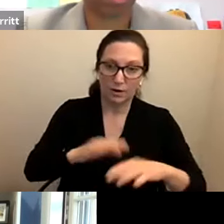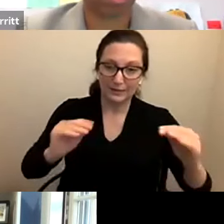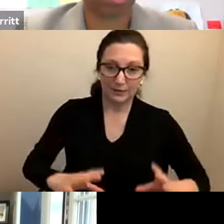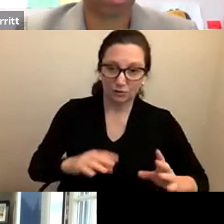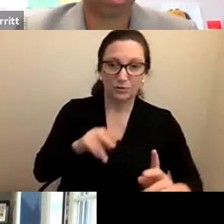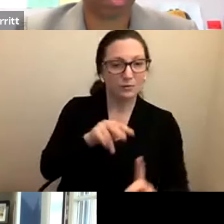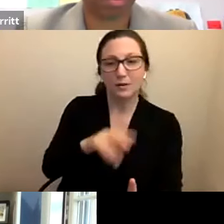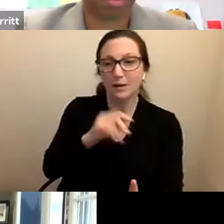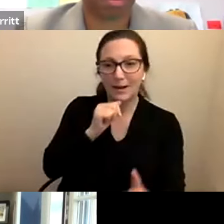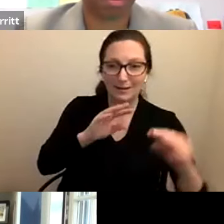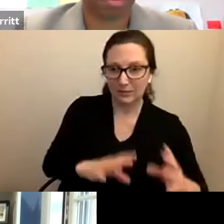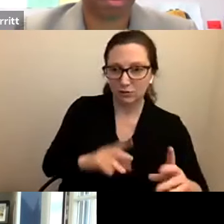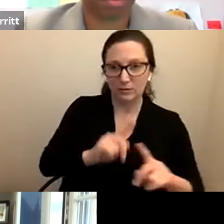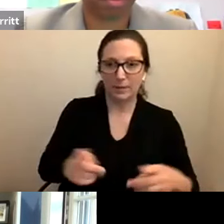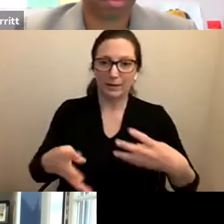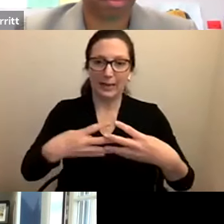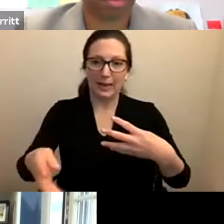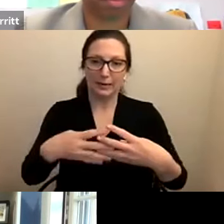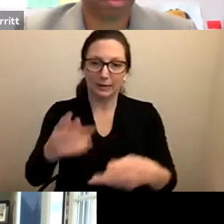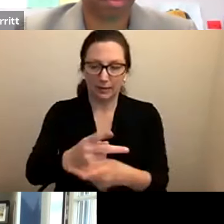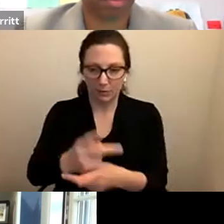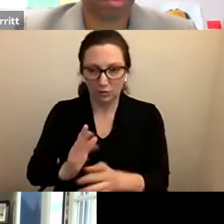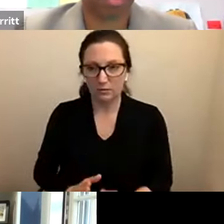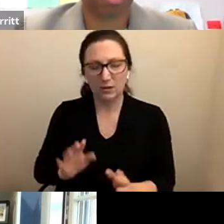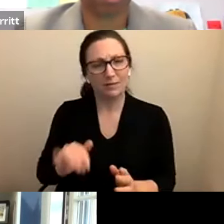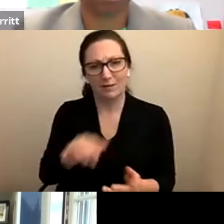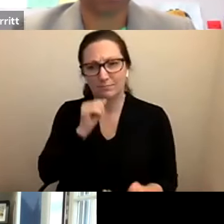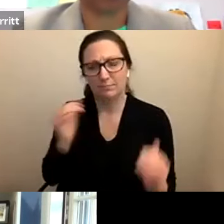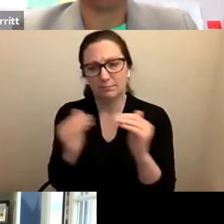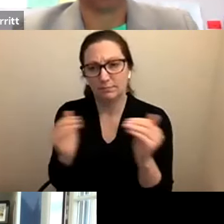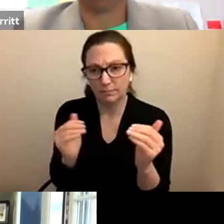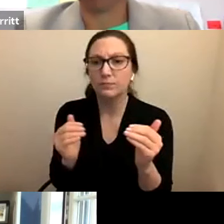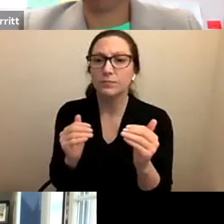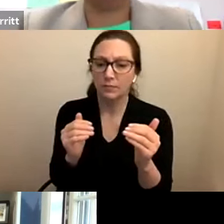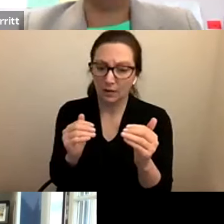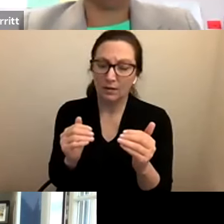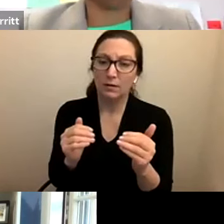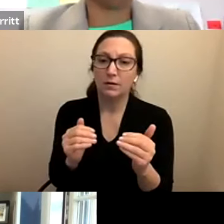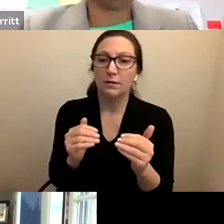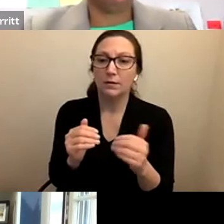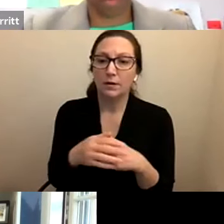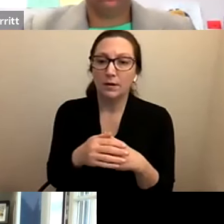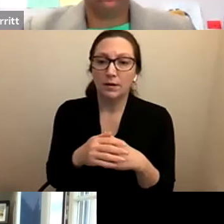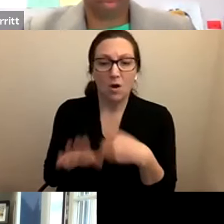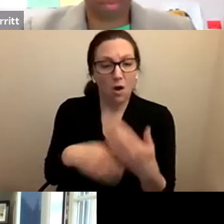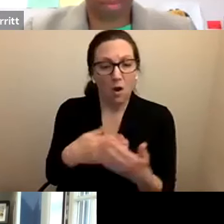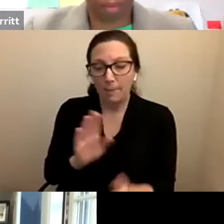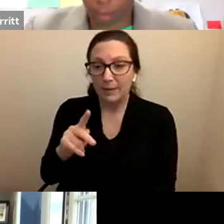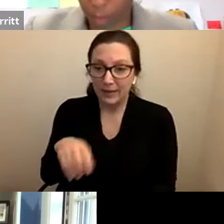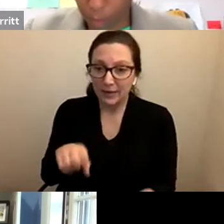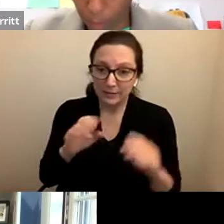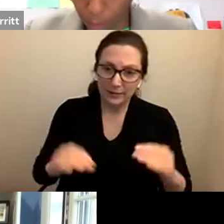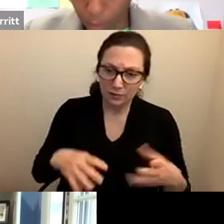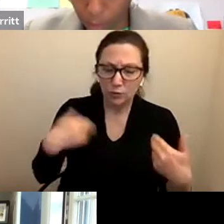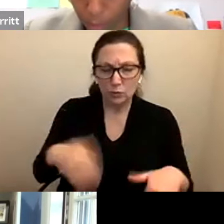as gatekeepers. This will be a huge disservice to them. In addition, despite the high level of professionalism in all the BPS teachers I've ever